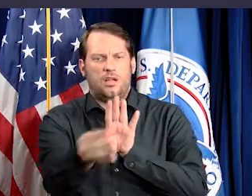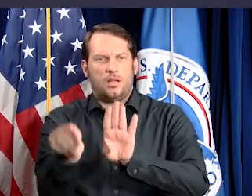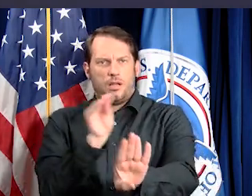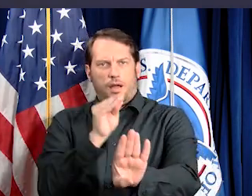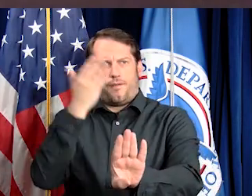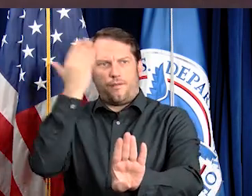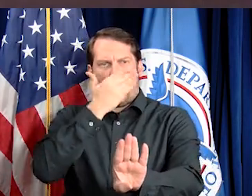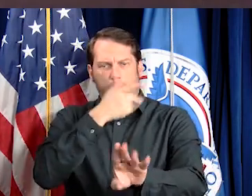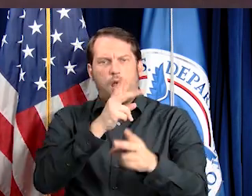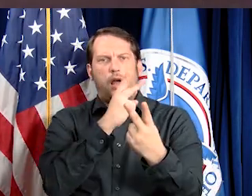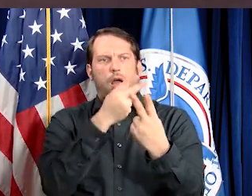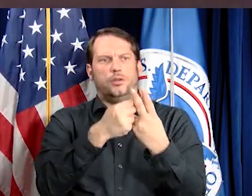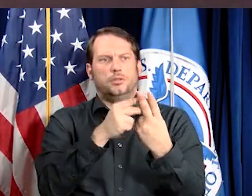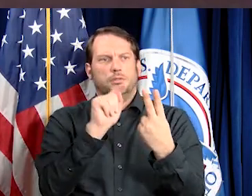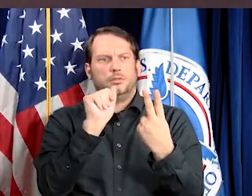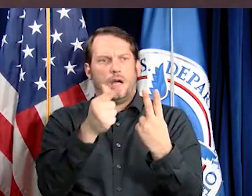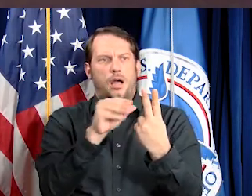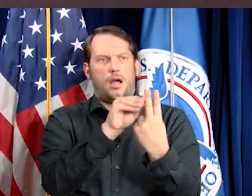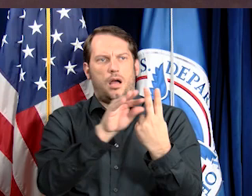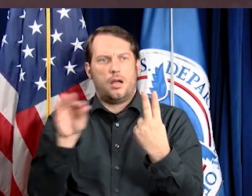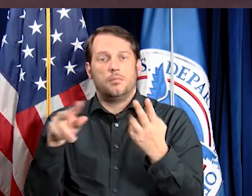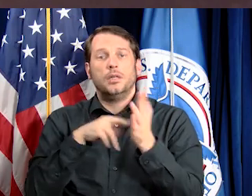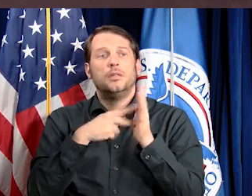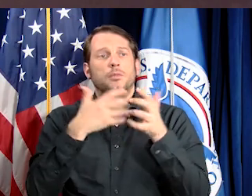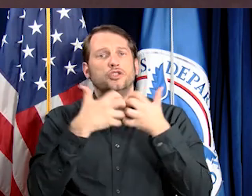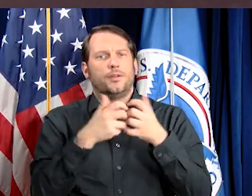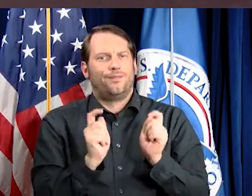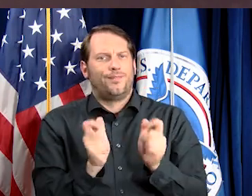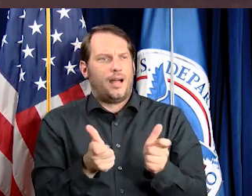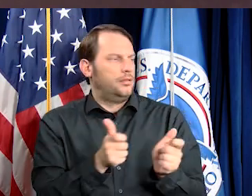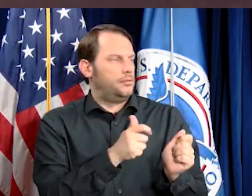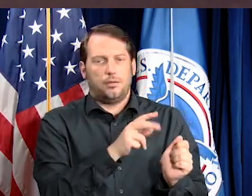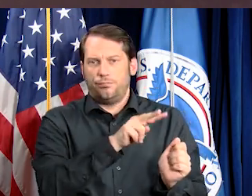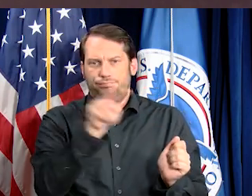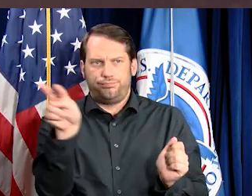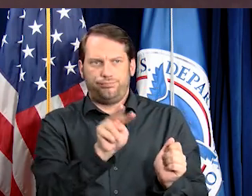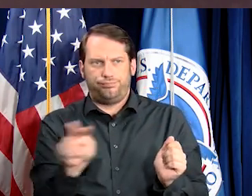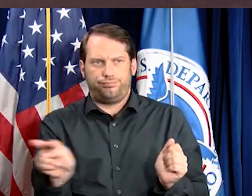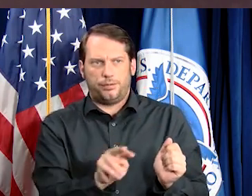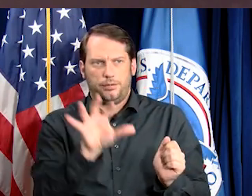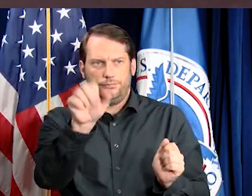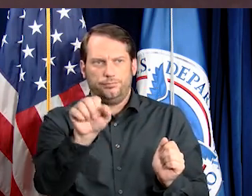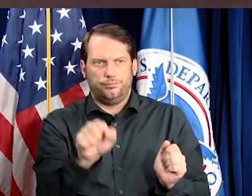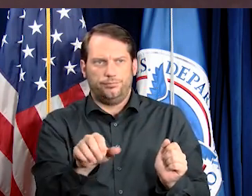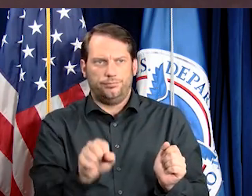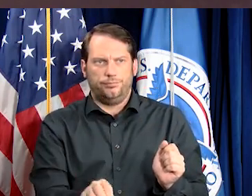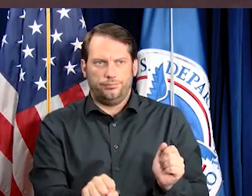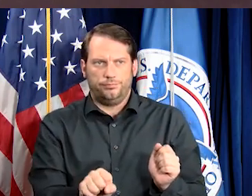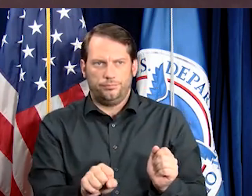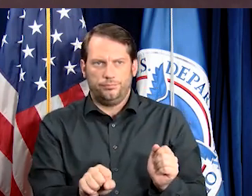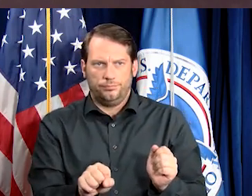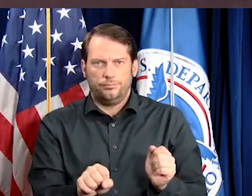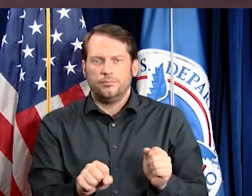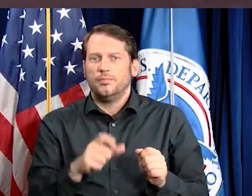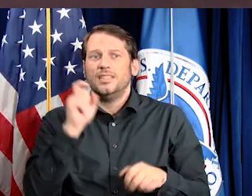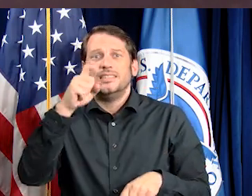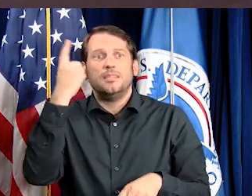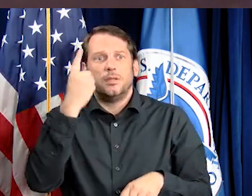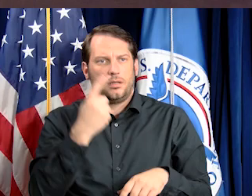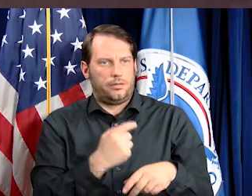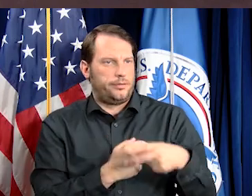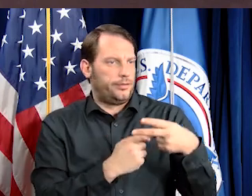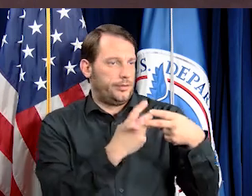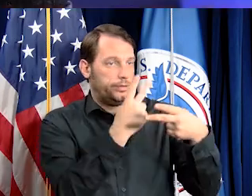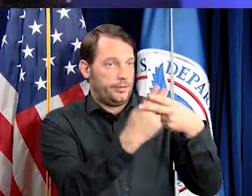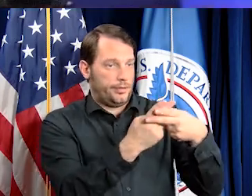machine readable. So if you had information on a certain need or offering and then a location, you put the hashtag LOC and then